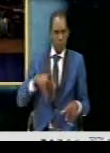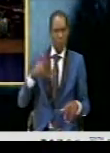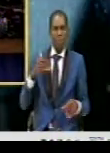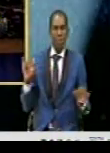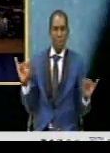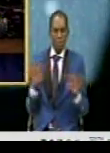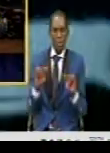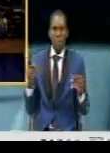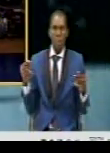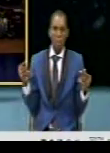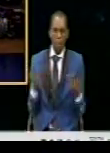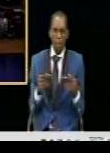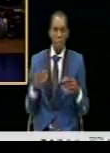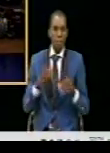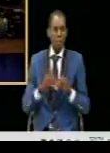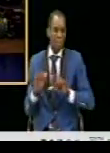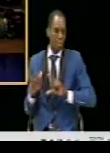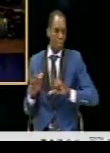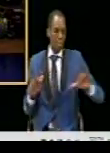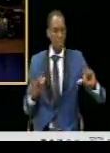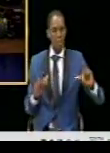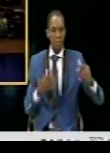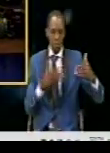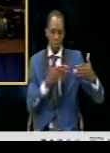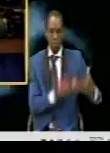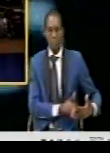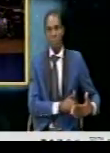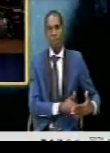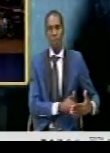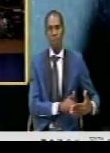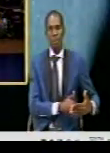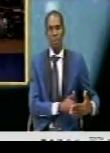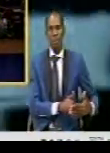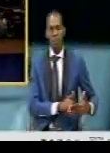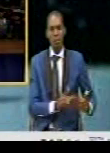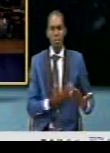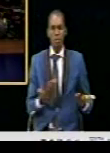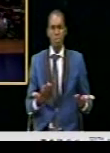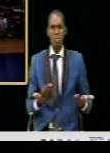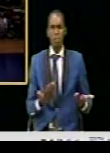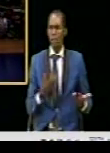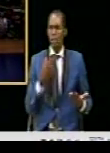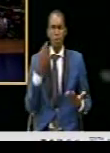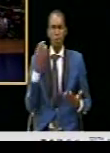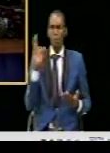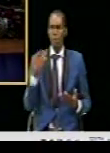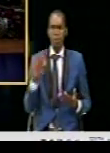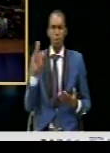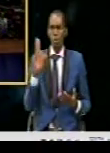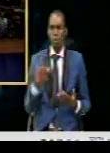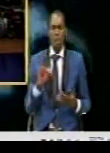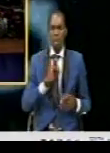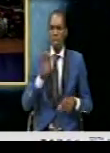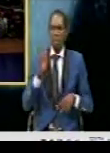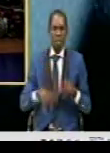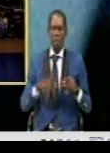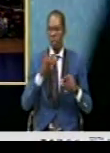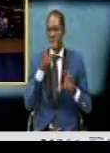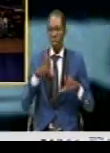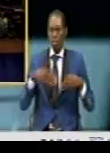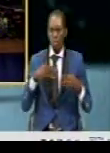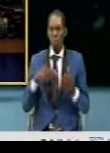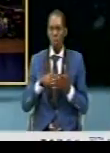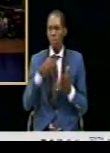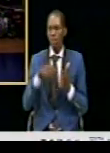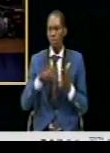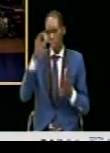After less than 2 years, I start expressing the same problem in my left hand, left